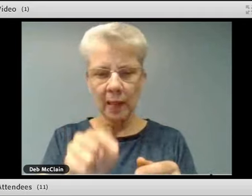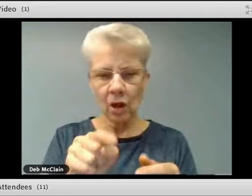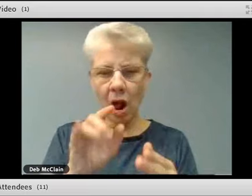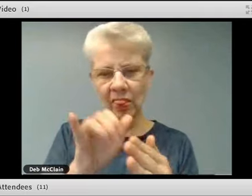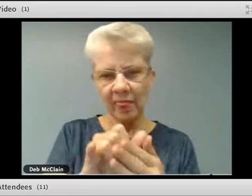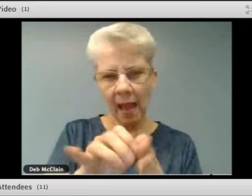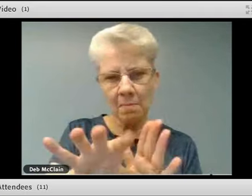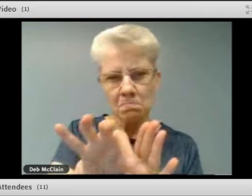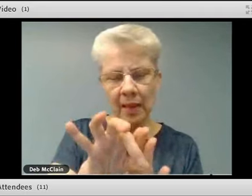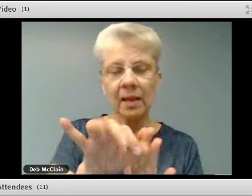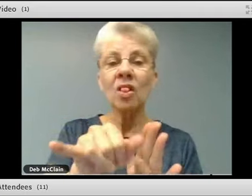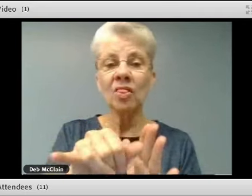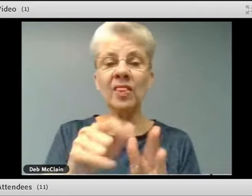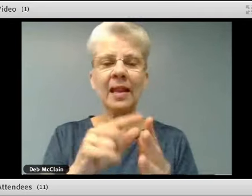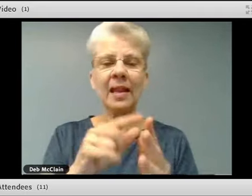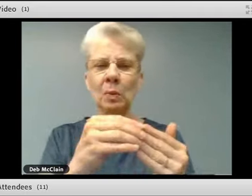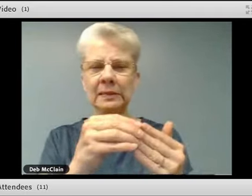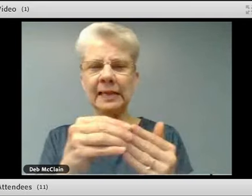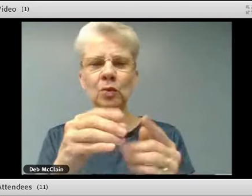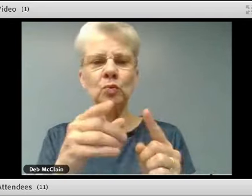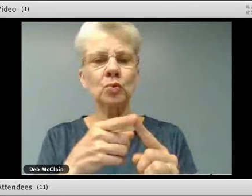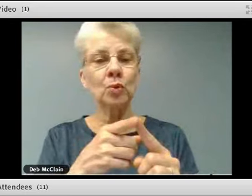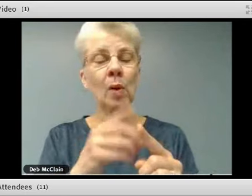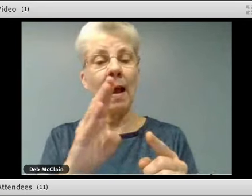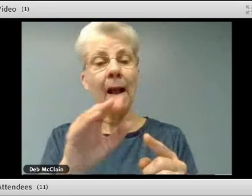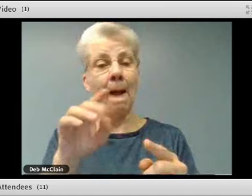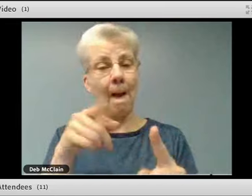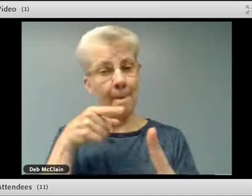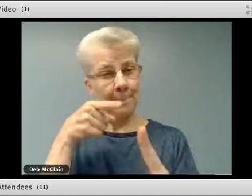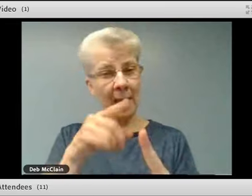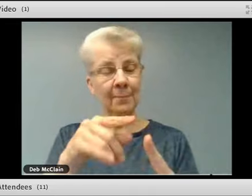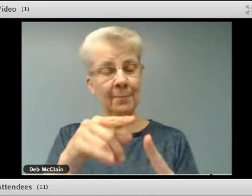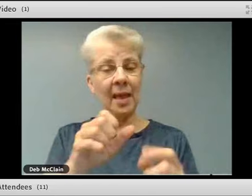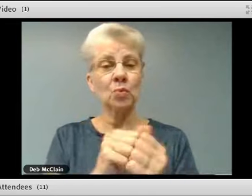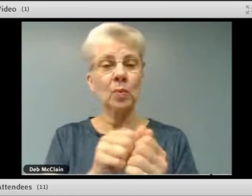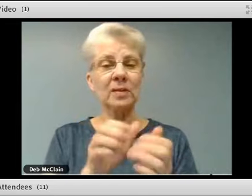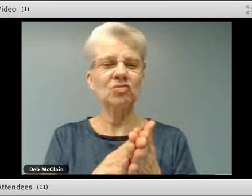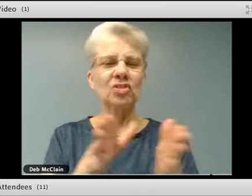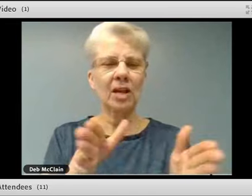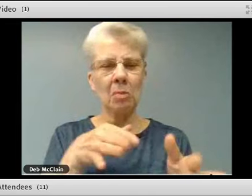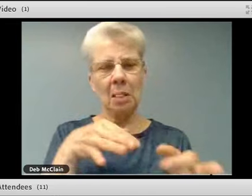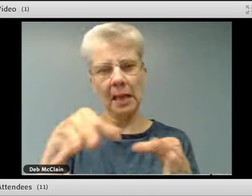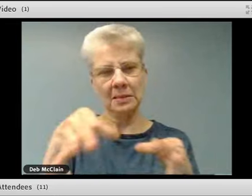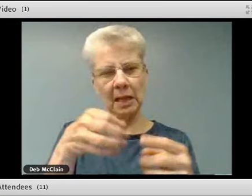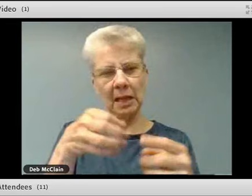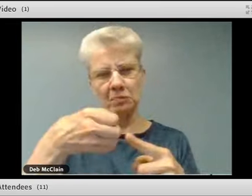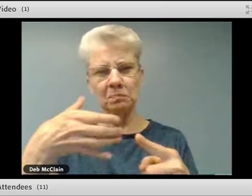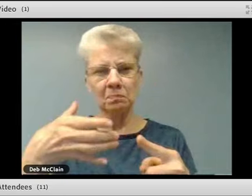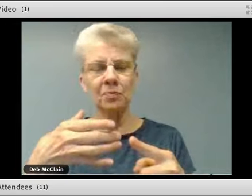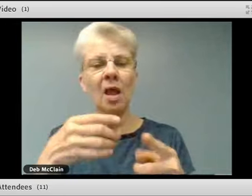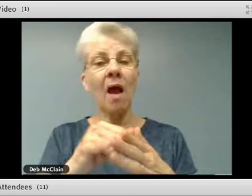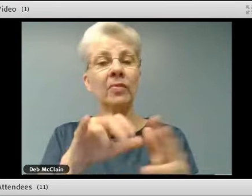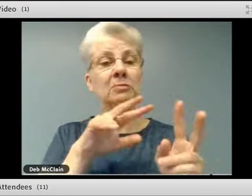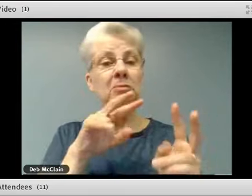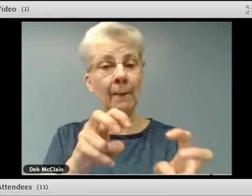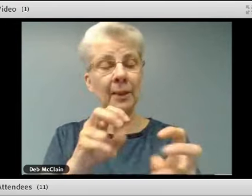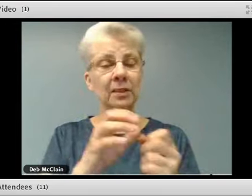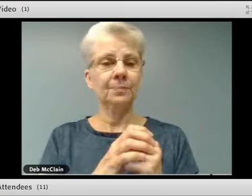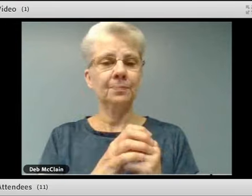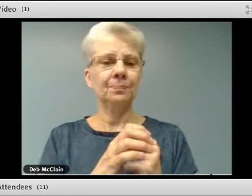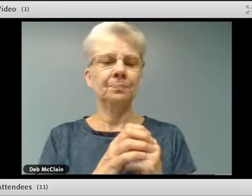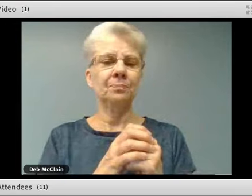to a main page with a general explanation of the topic. And